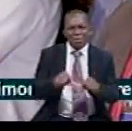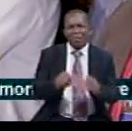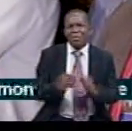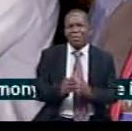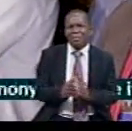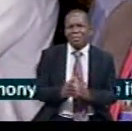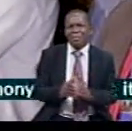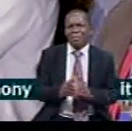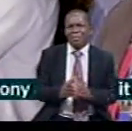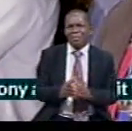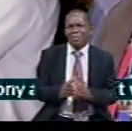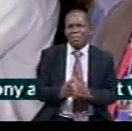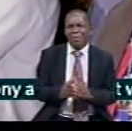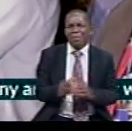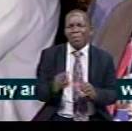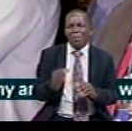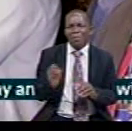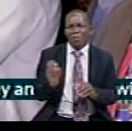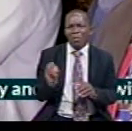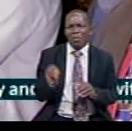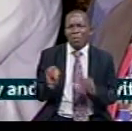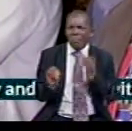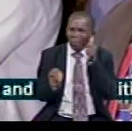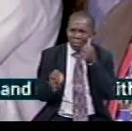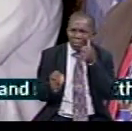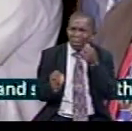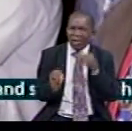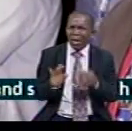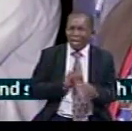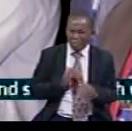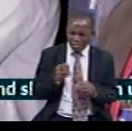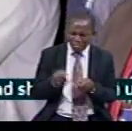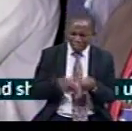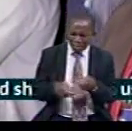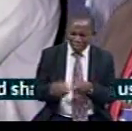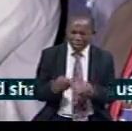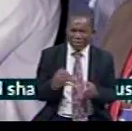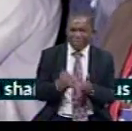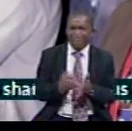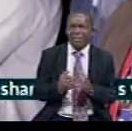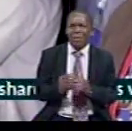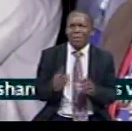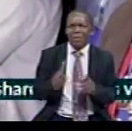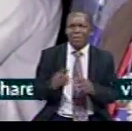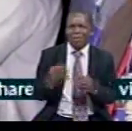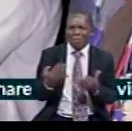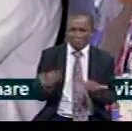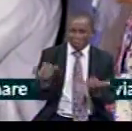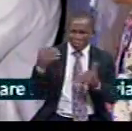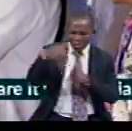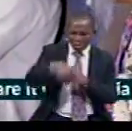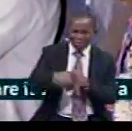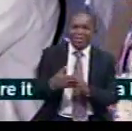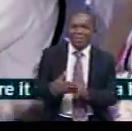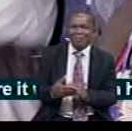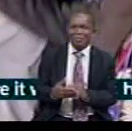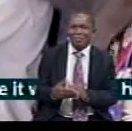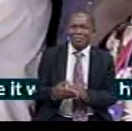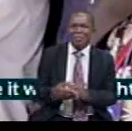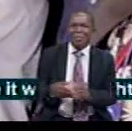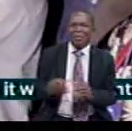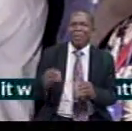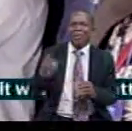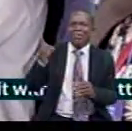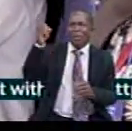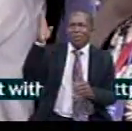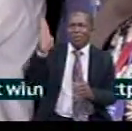non-stop. So I've been battling. But today, But today, Amen. God has